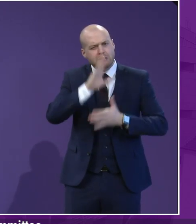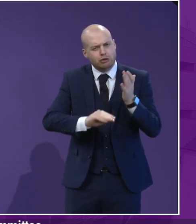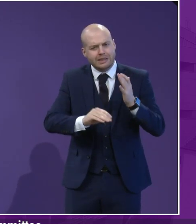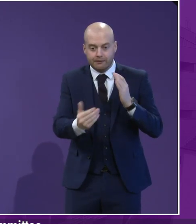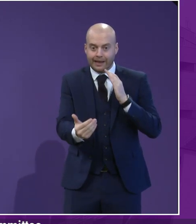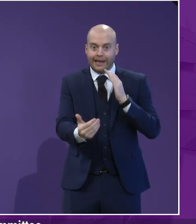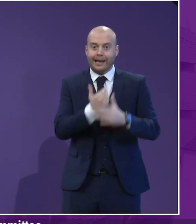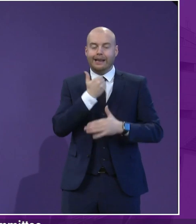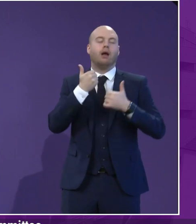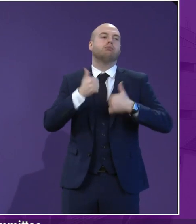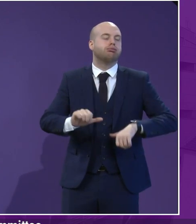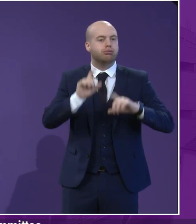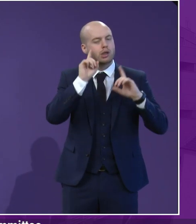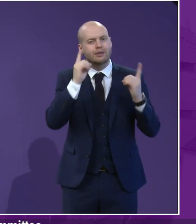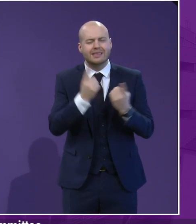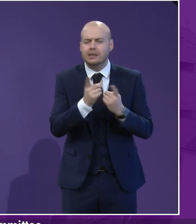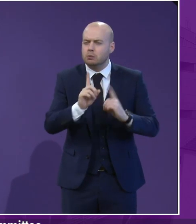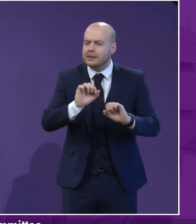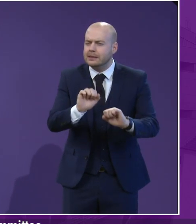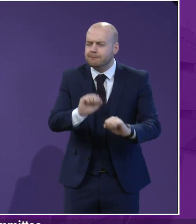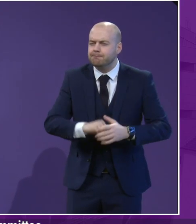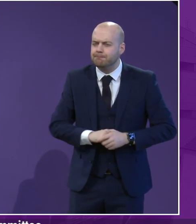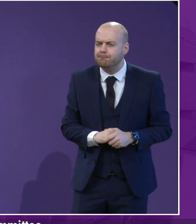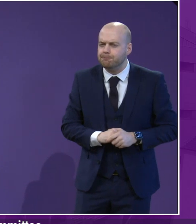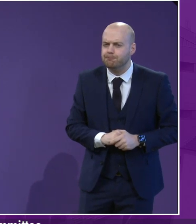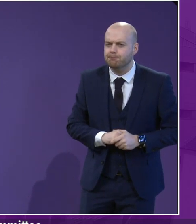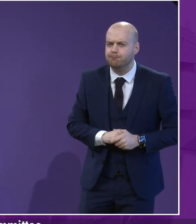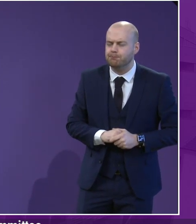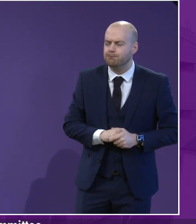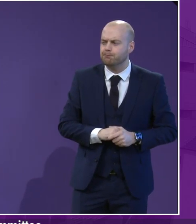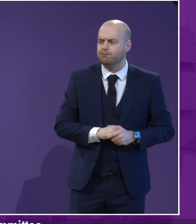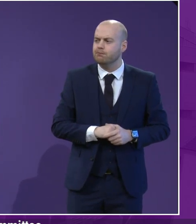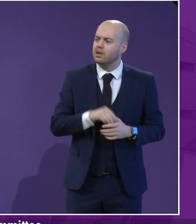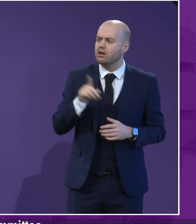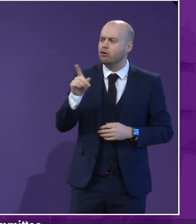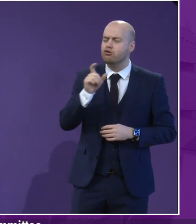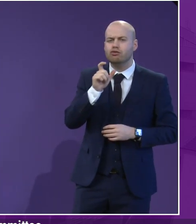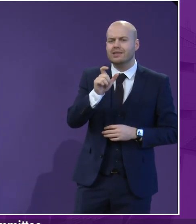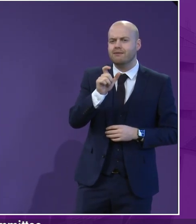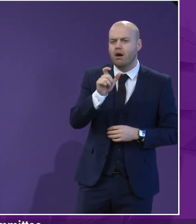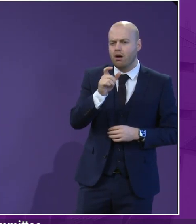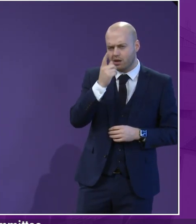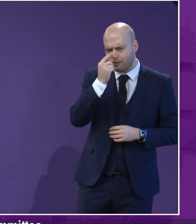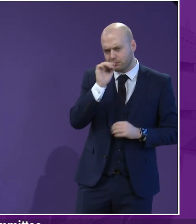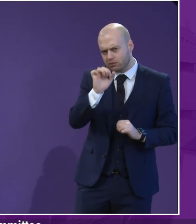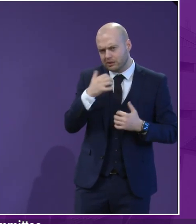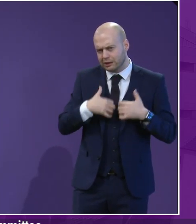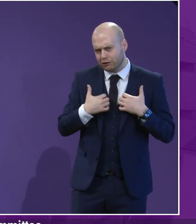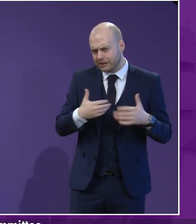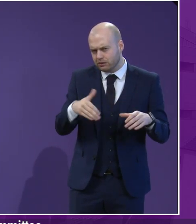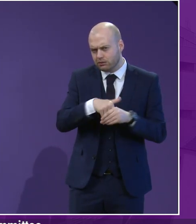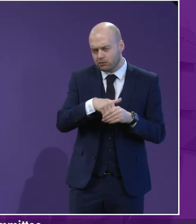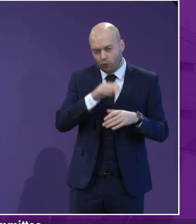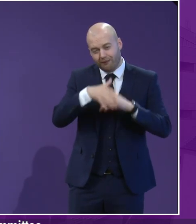and so on were not taken into account. So I would just like to ask if each of you have an experience that you